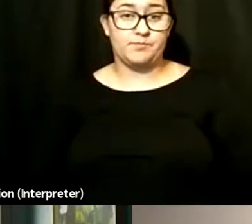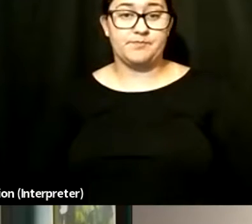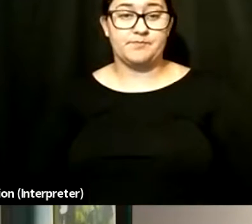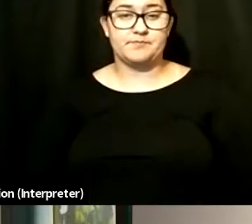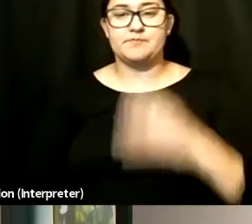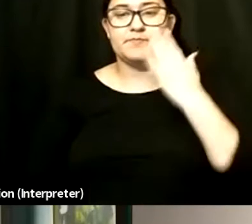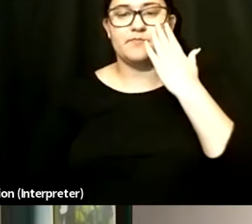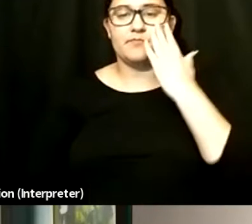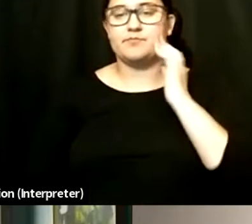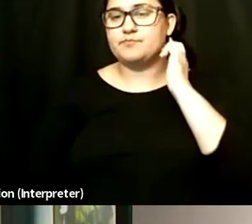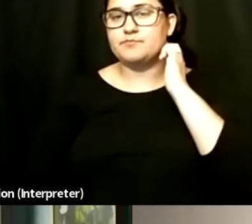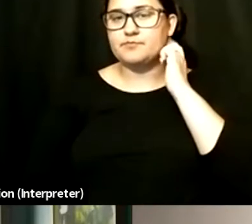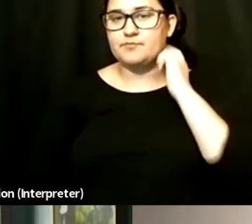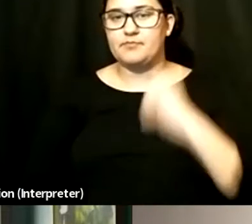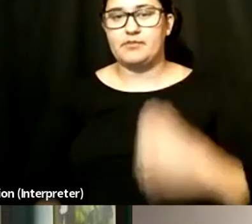Um, so,